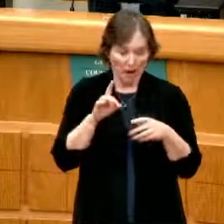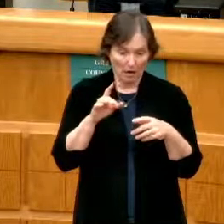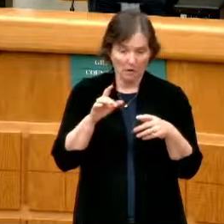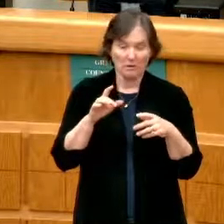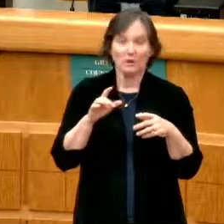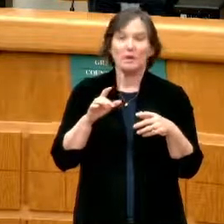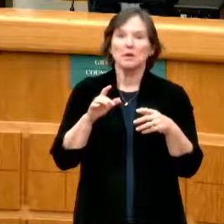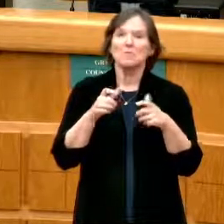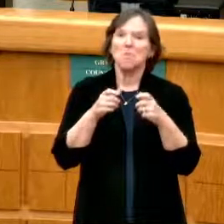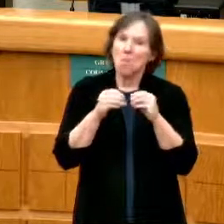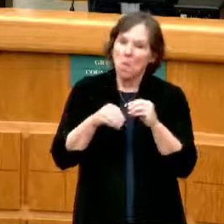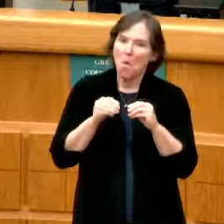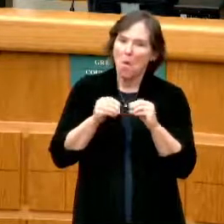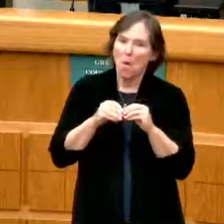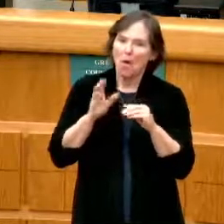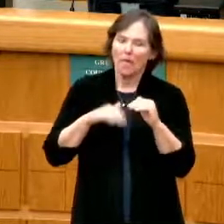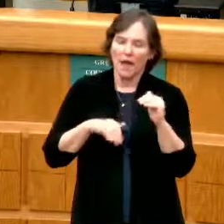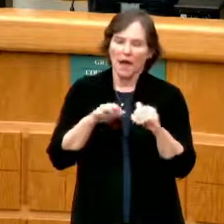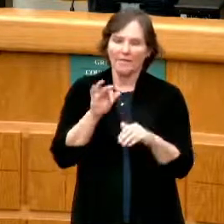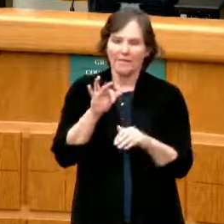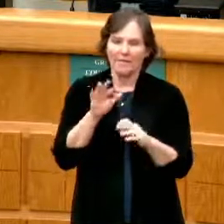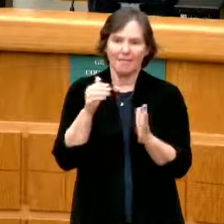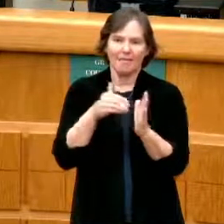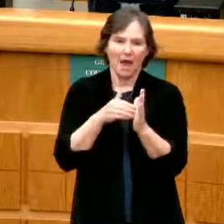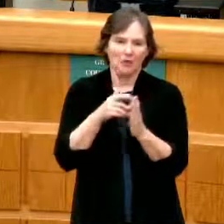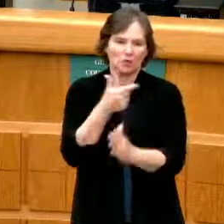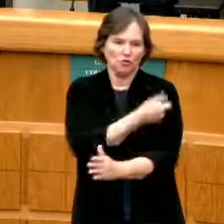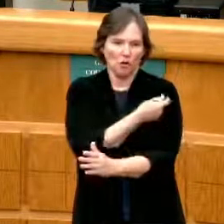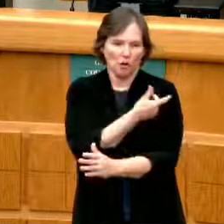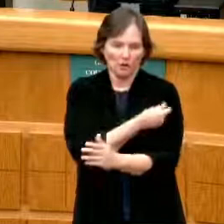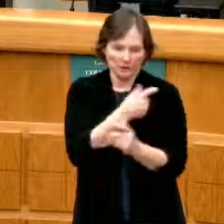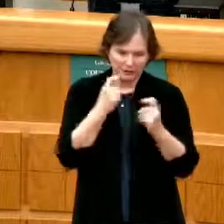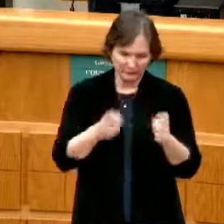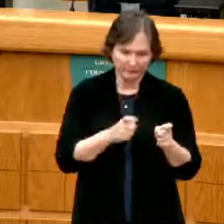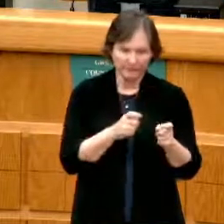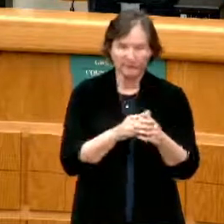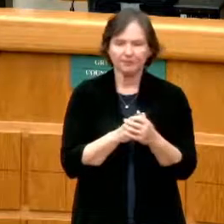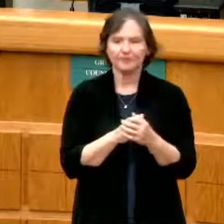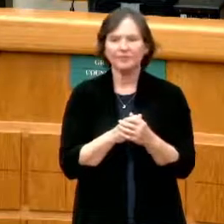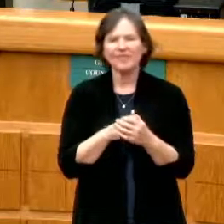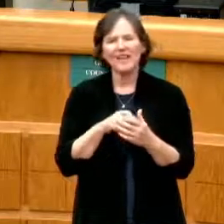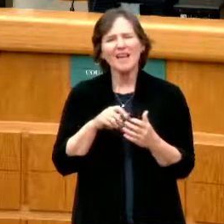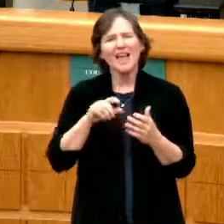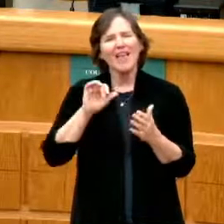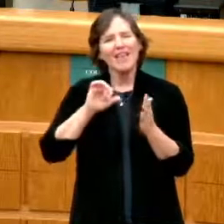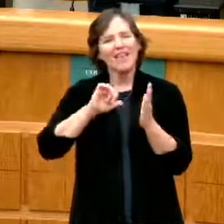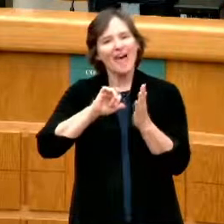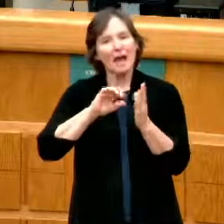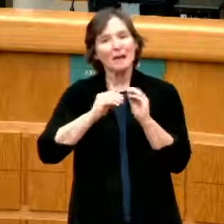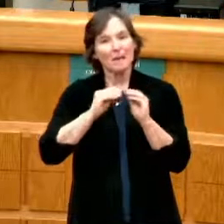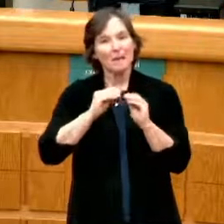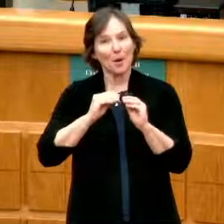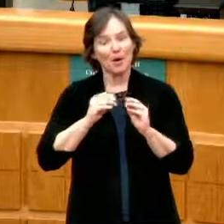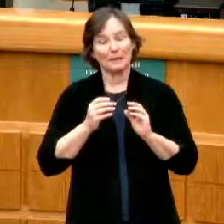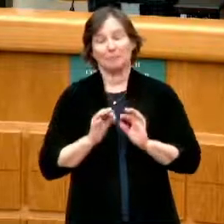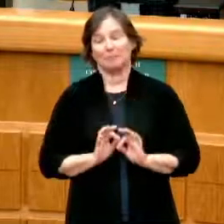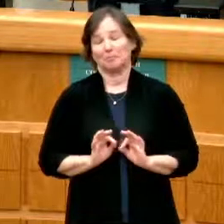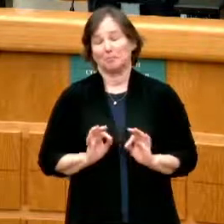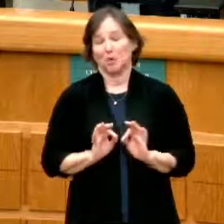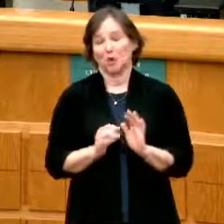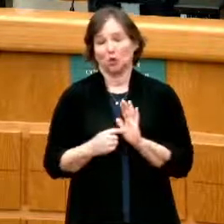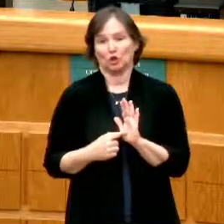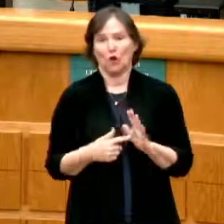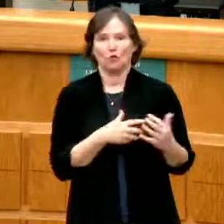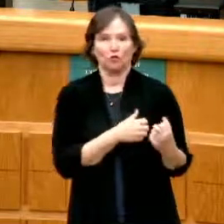it shows the strength of the partnerships that are at hand now serving you. And as was mentioned earlier, this